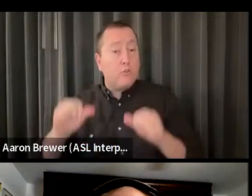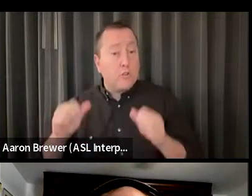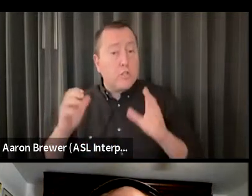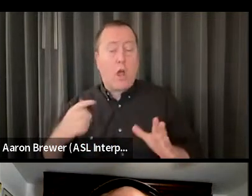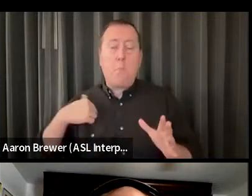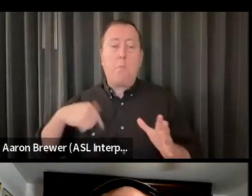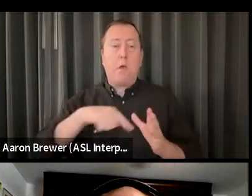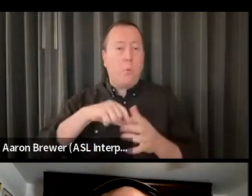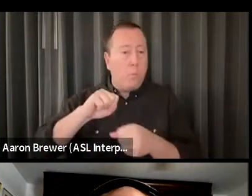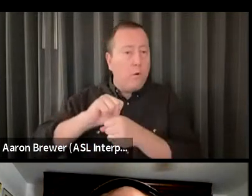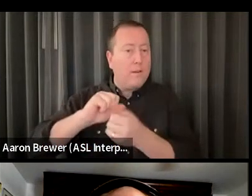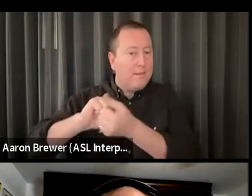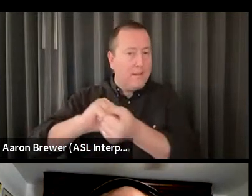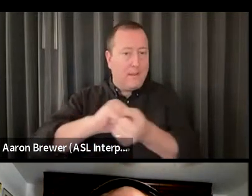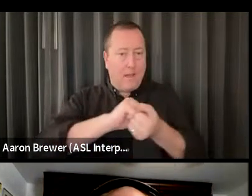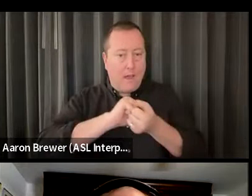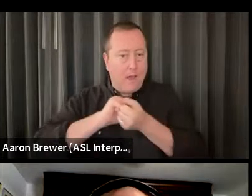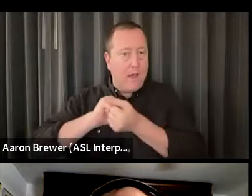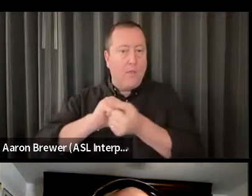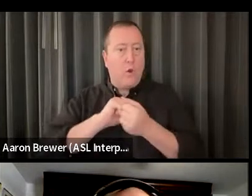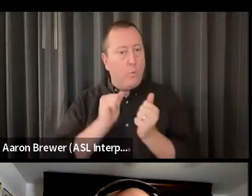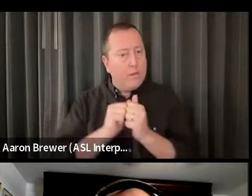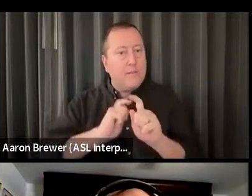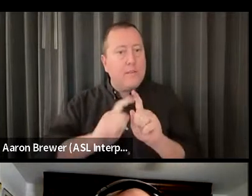design processes.